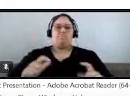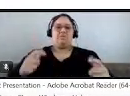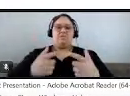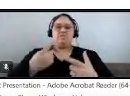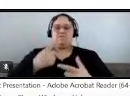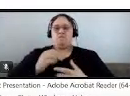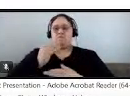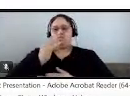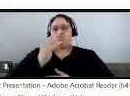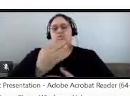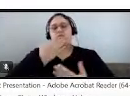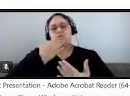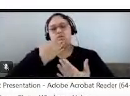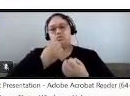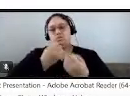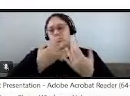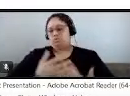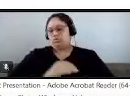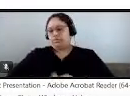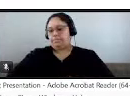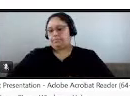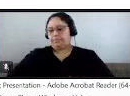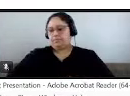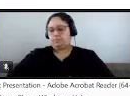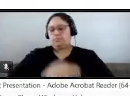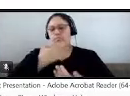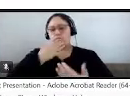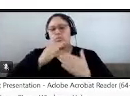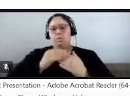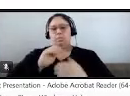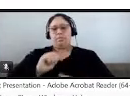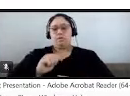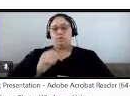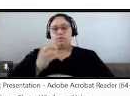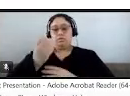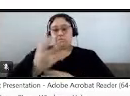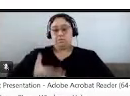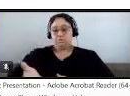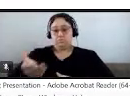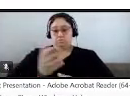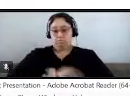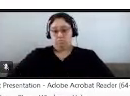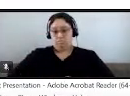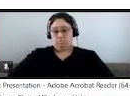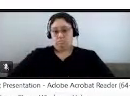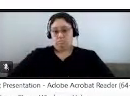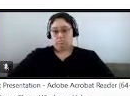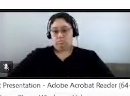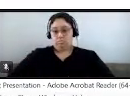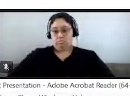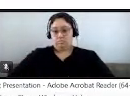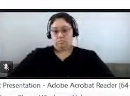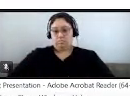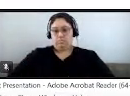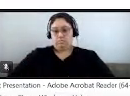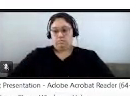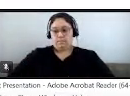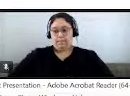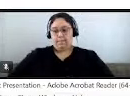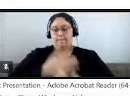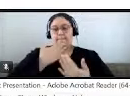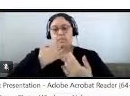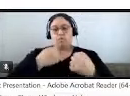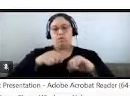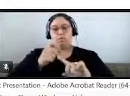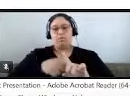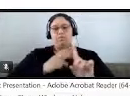in future. Thank you very much. Thank you, Member Maseko. Speak. Mr. Secretary, and then the speaker. Thank you,